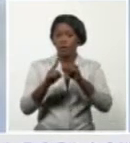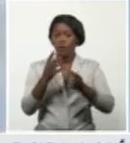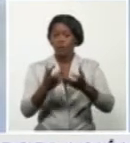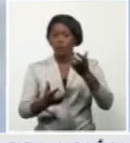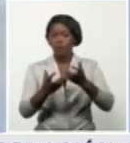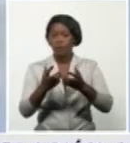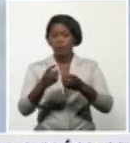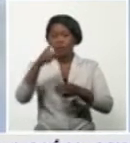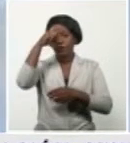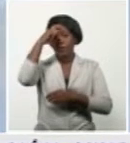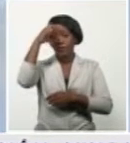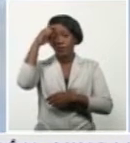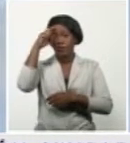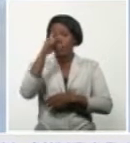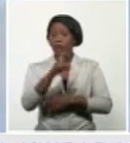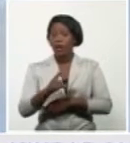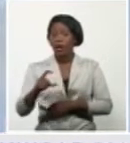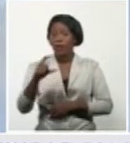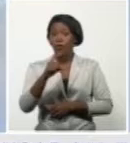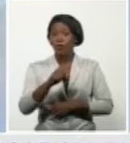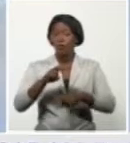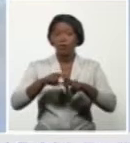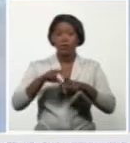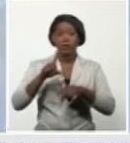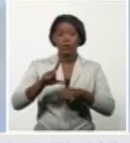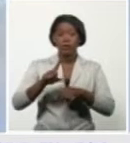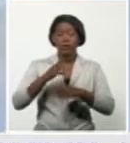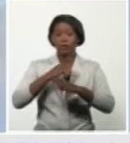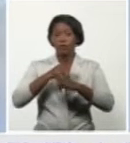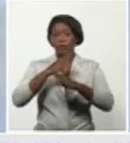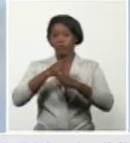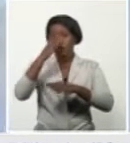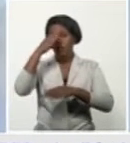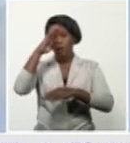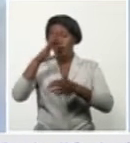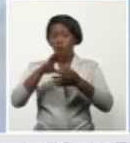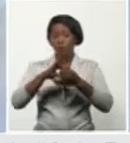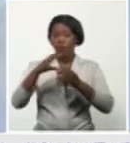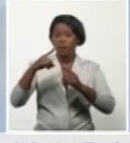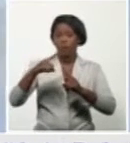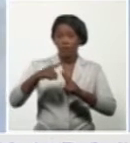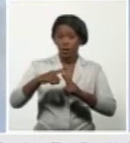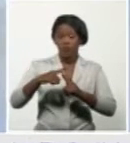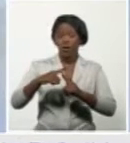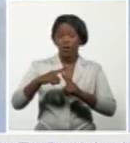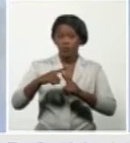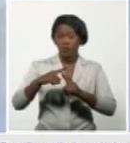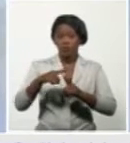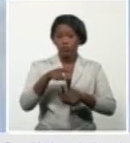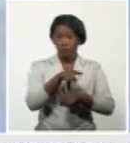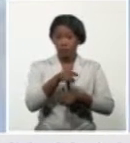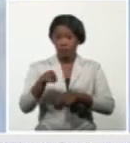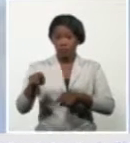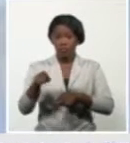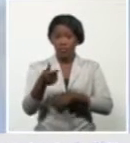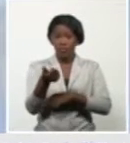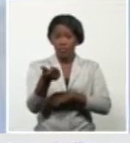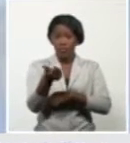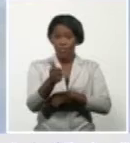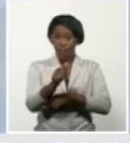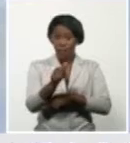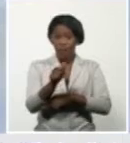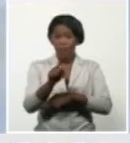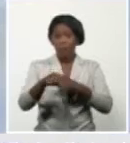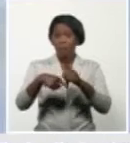Espíritus, Camagüey, Holguín, Santiago de Cuba, Guantánamo, 10 provinces and